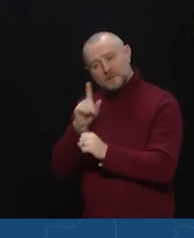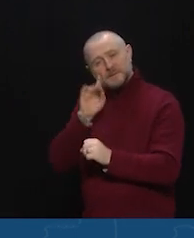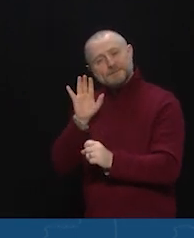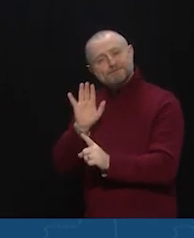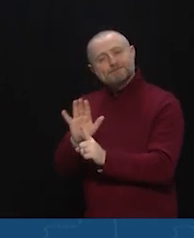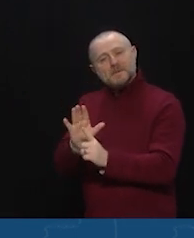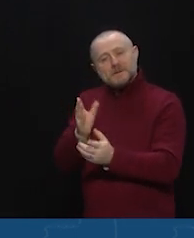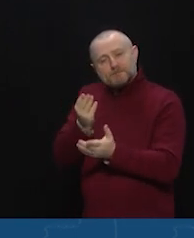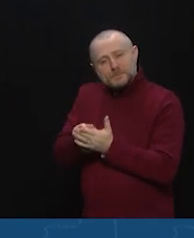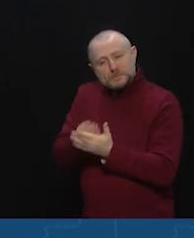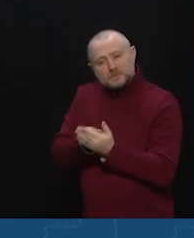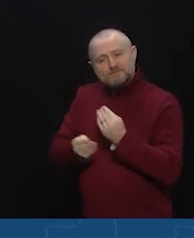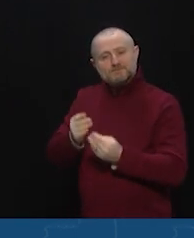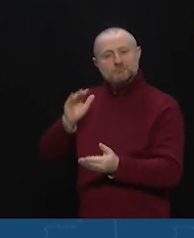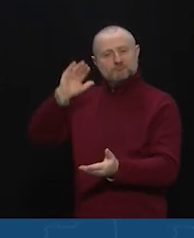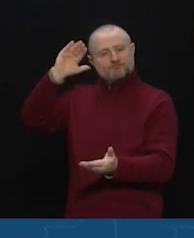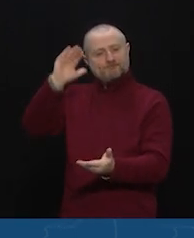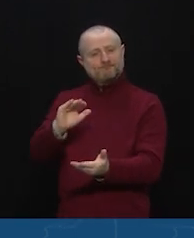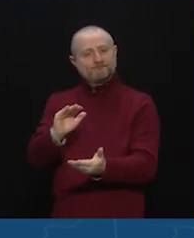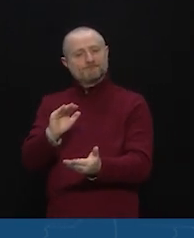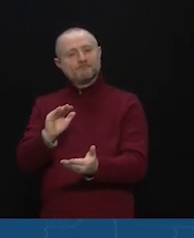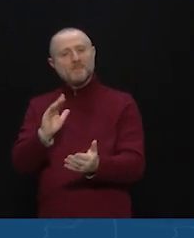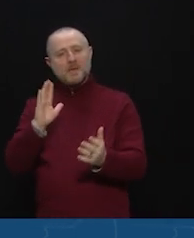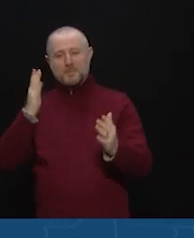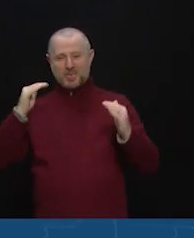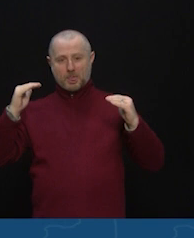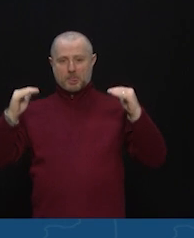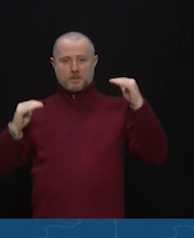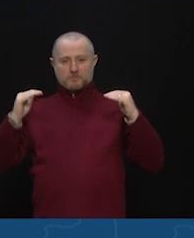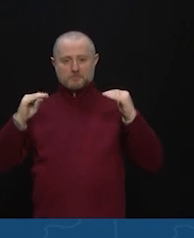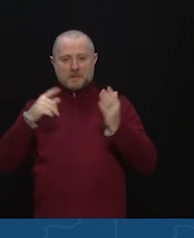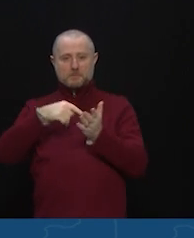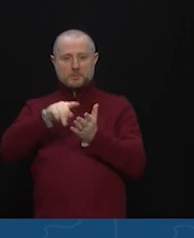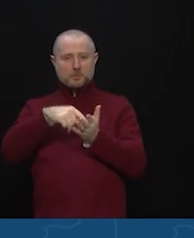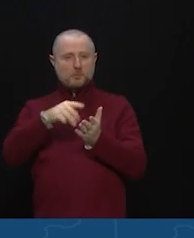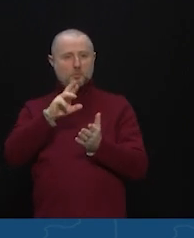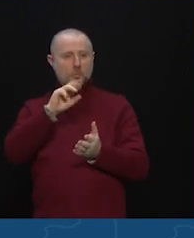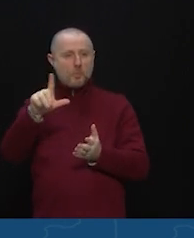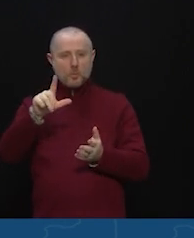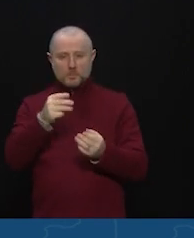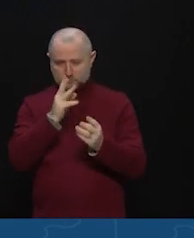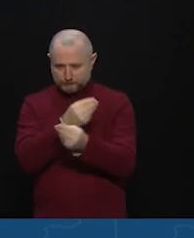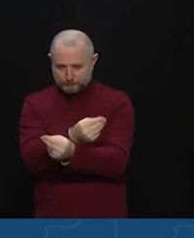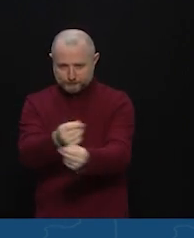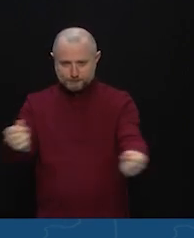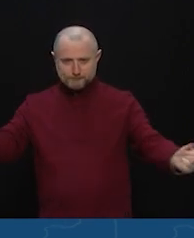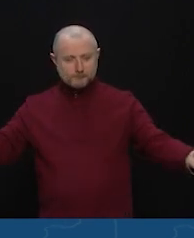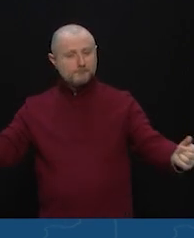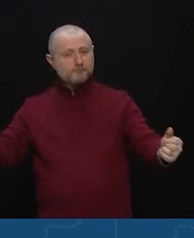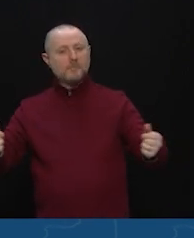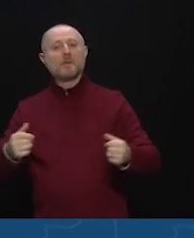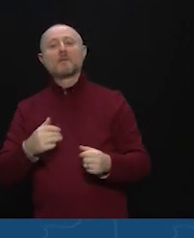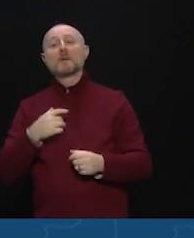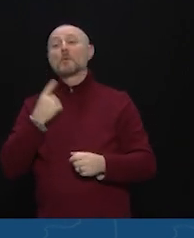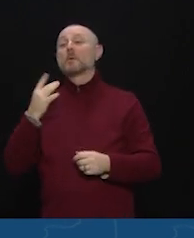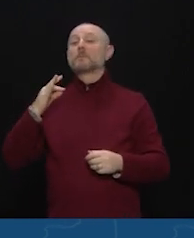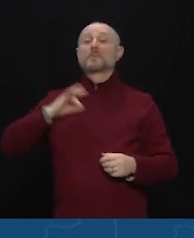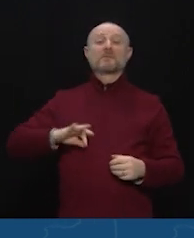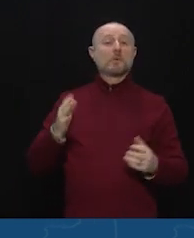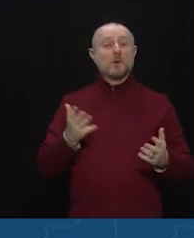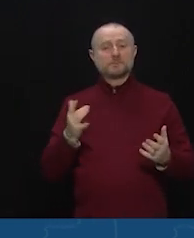states' payroll expenses. So one of the eligible uses of the coronavirus relief funds